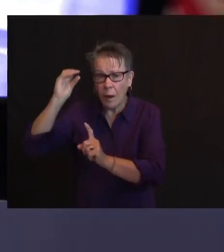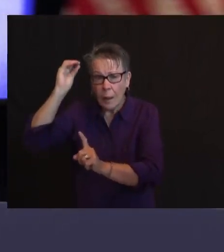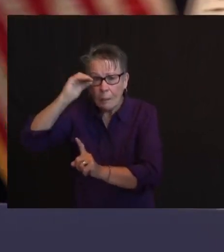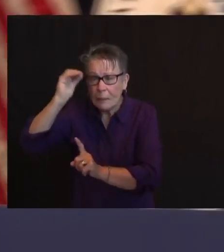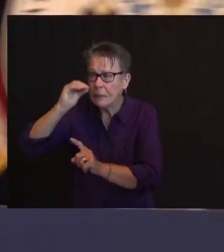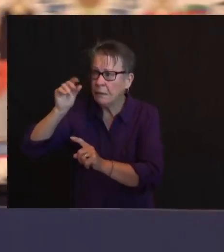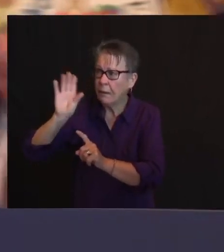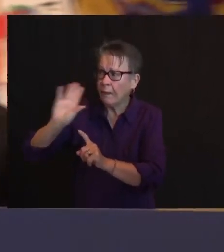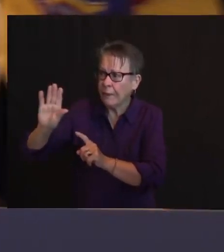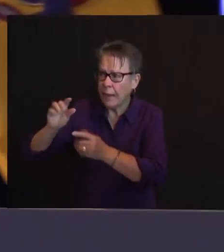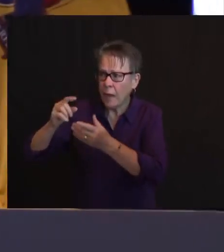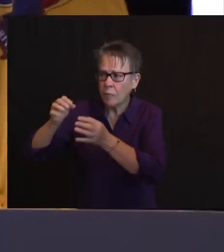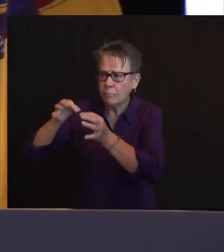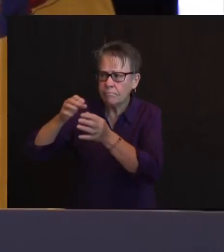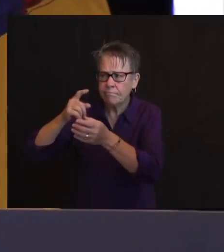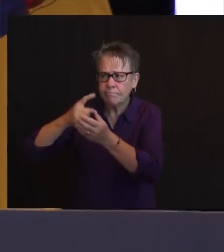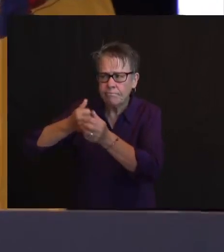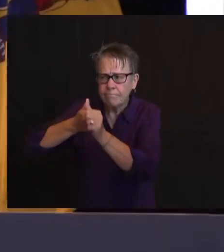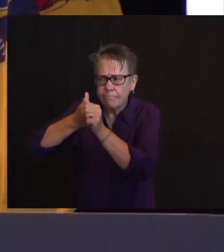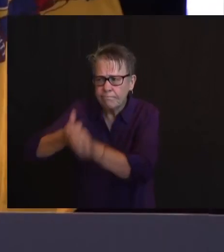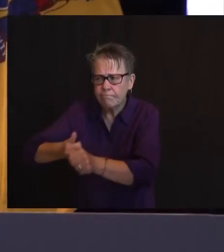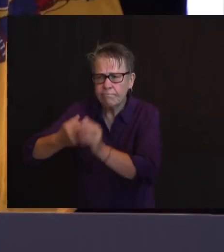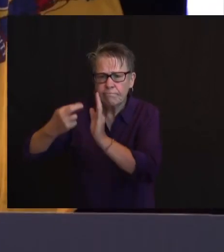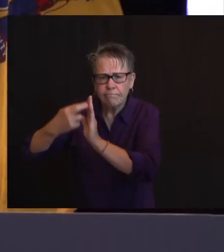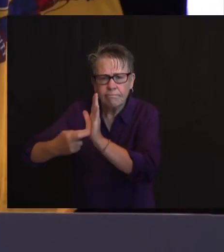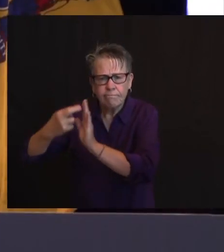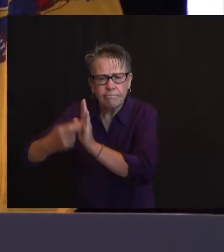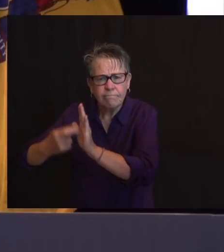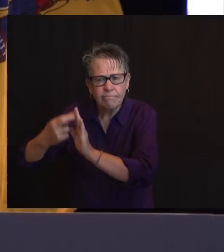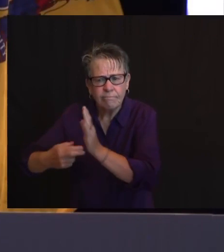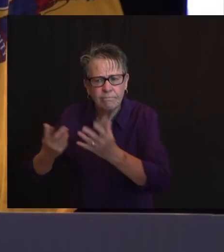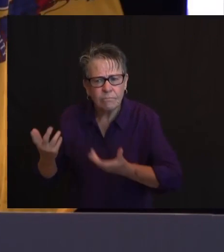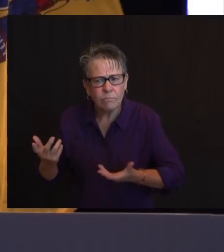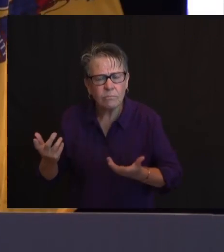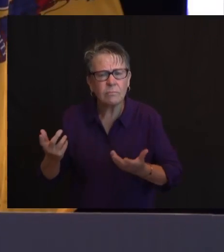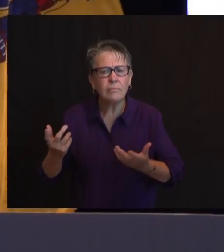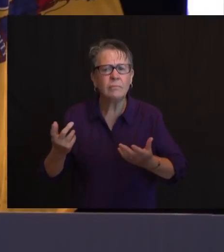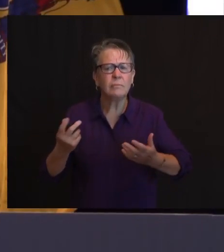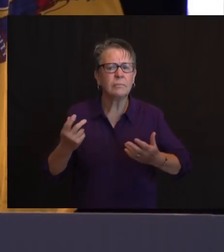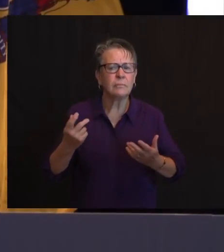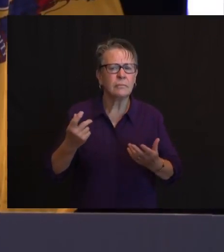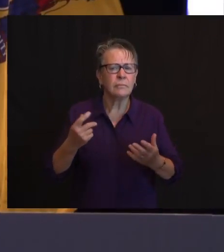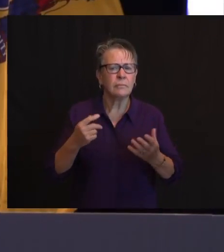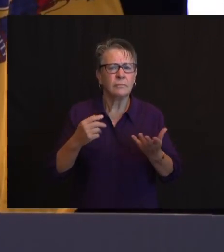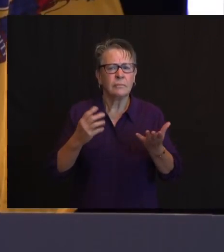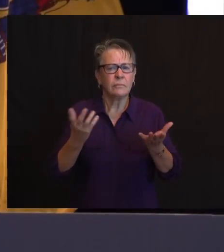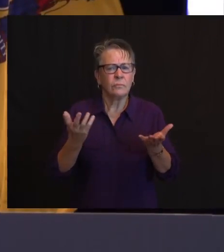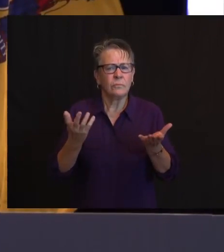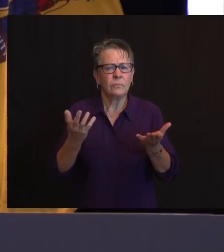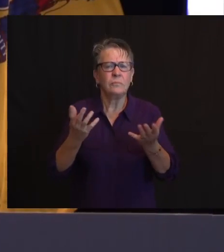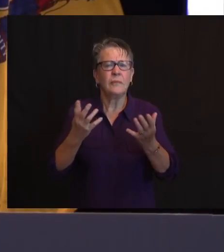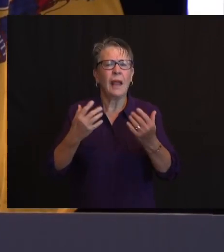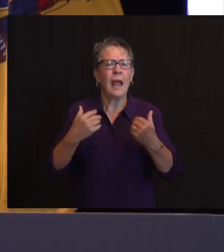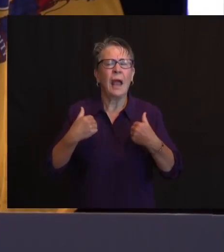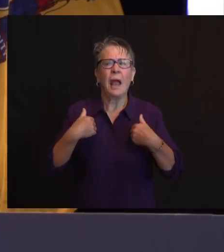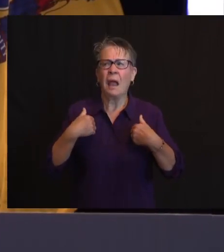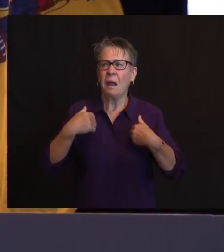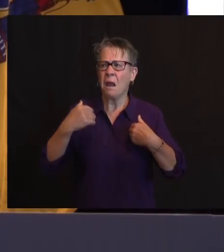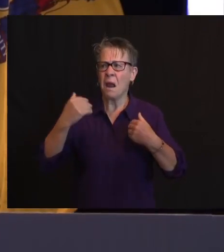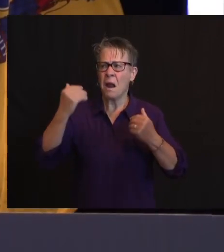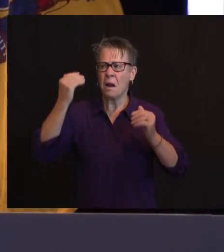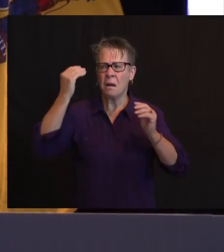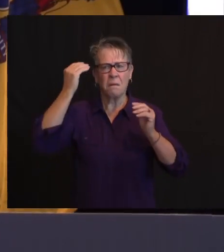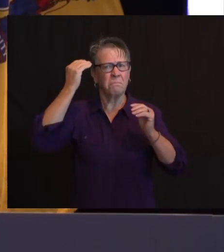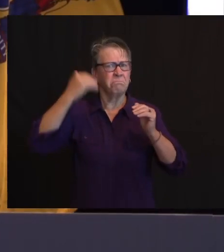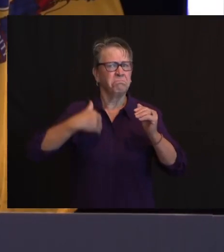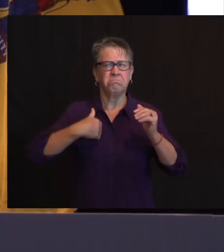also, I mentioned earlier when Pat was speaking that we have a great week of weather ahead of us. I think the more all of us can be